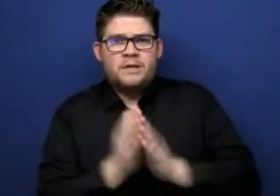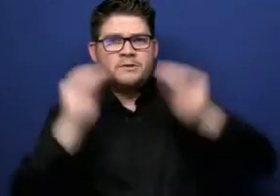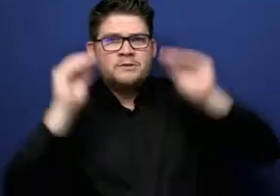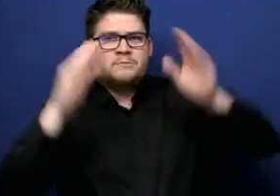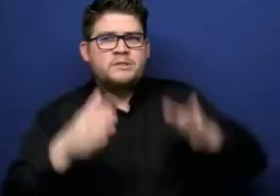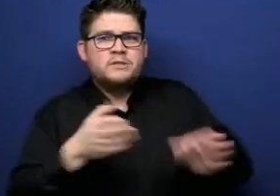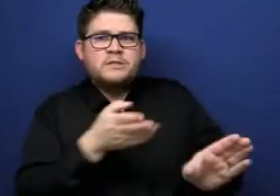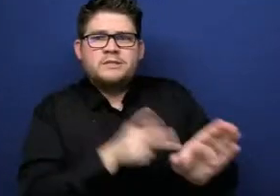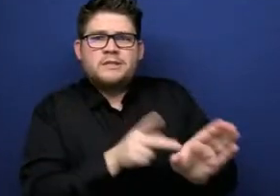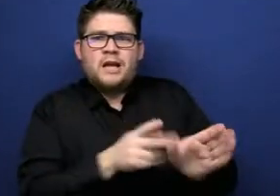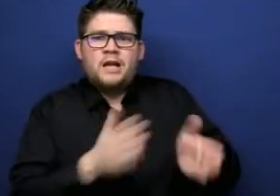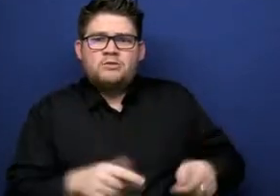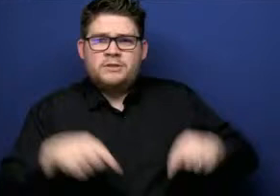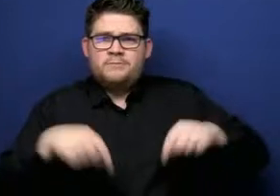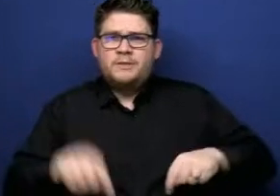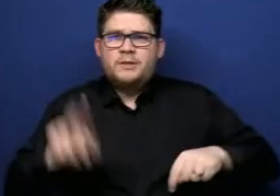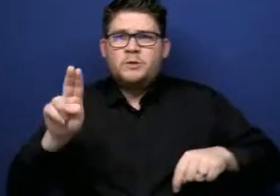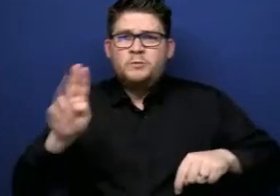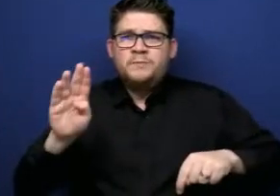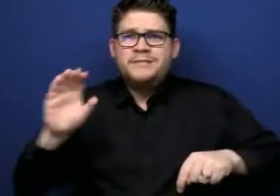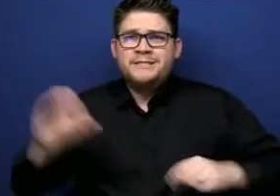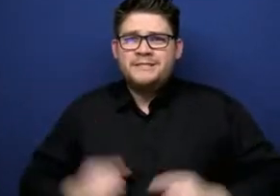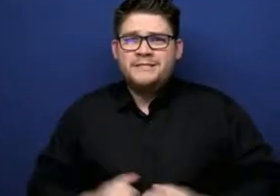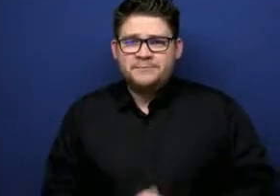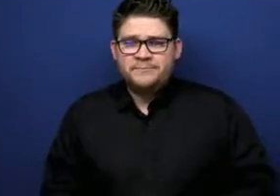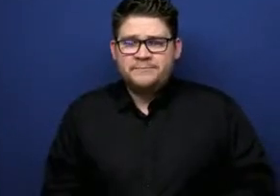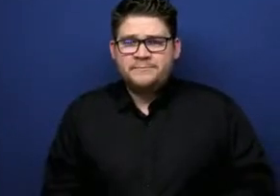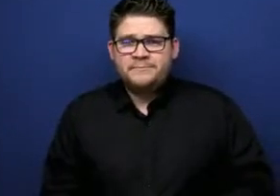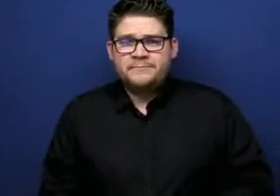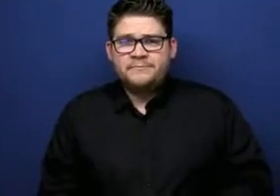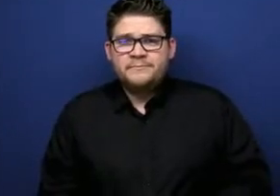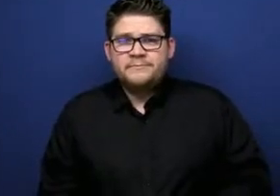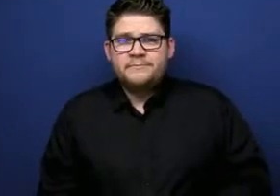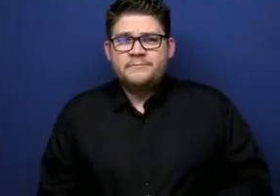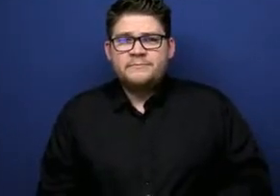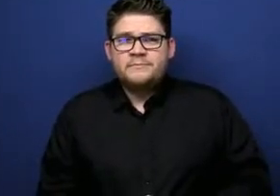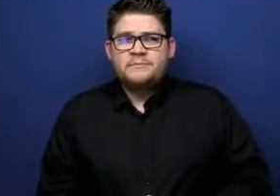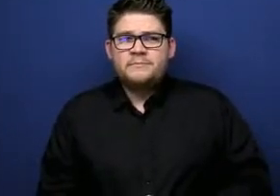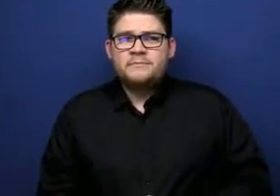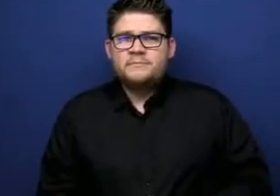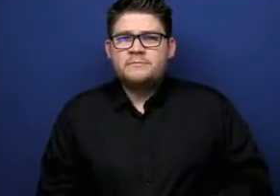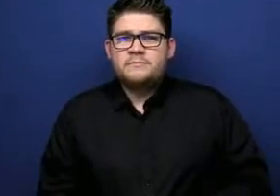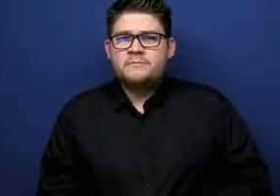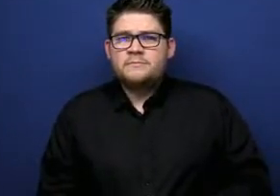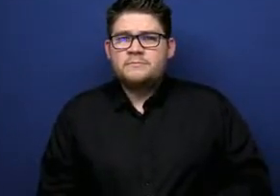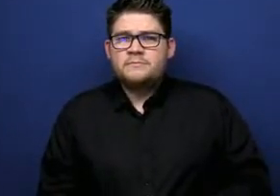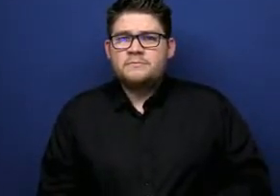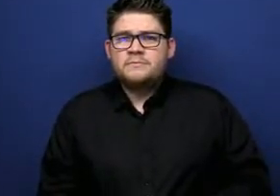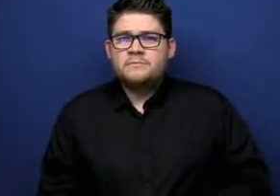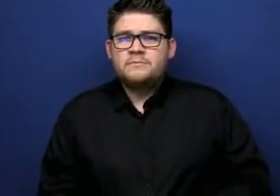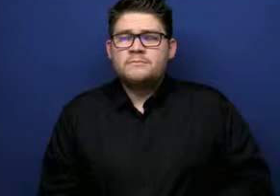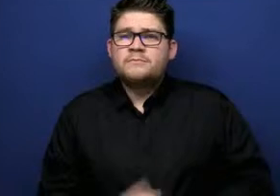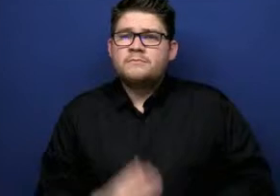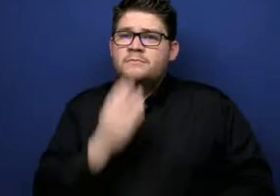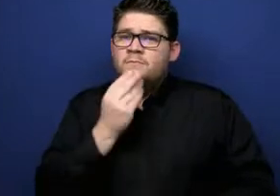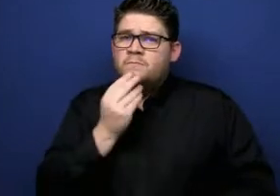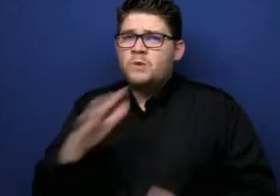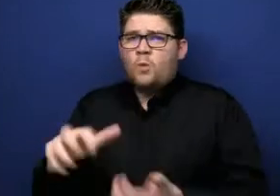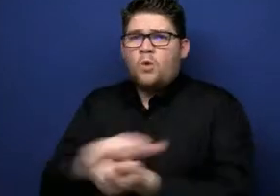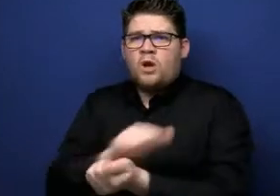But the Holocaust does not leave a survivor without lasting consequences. We live on high